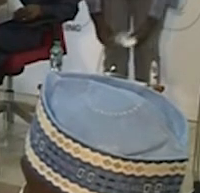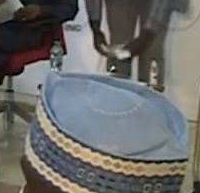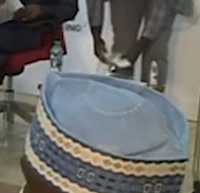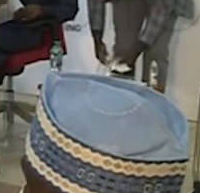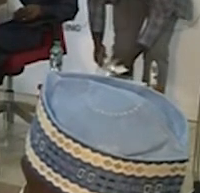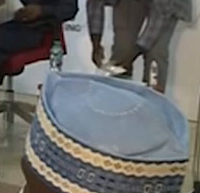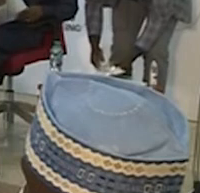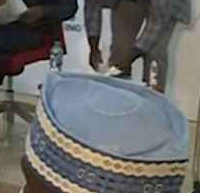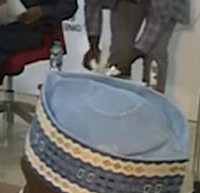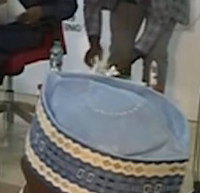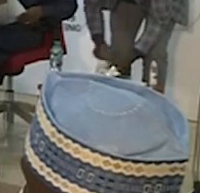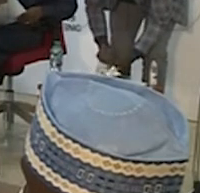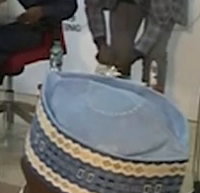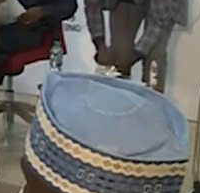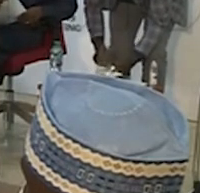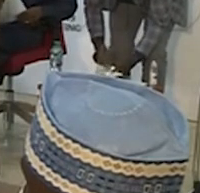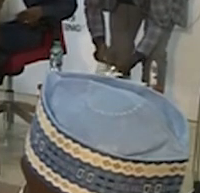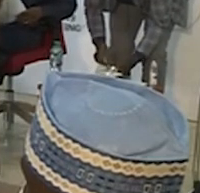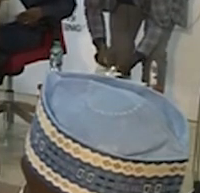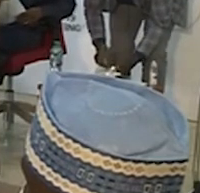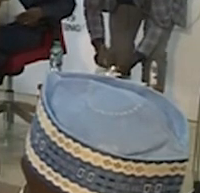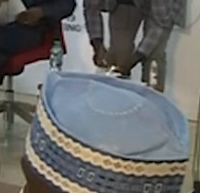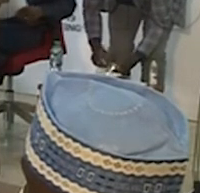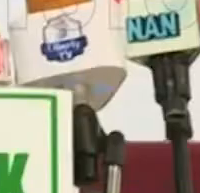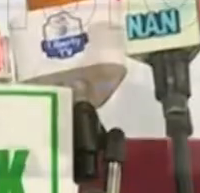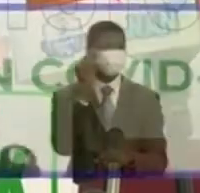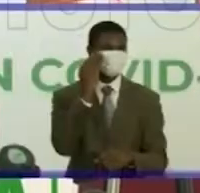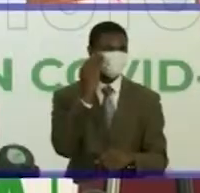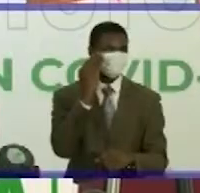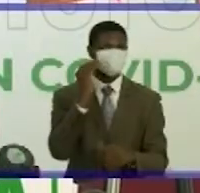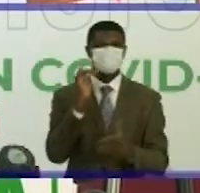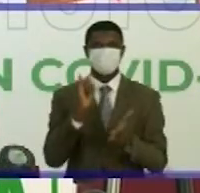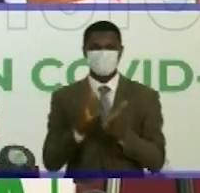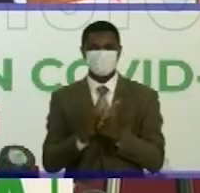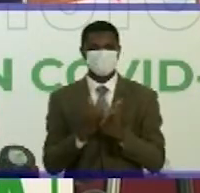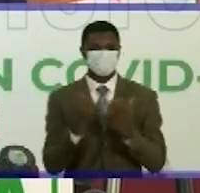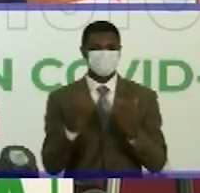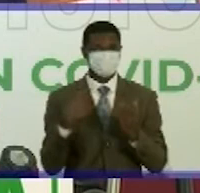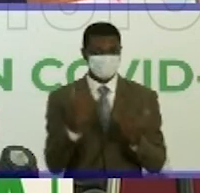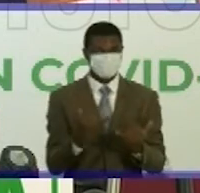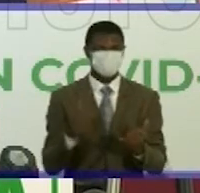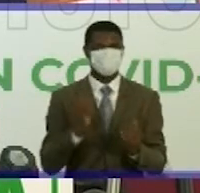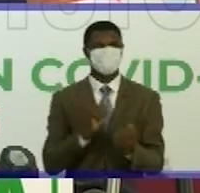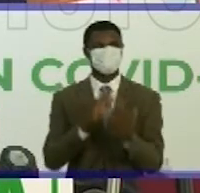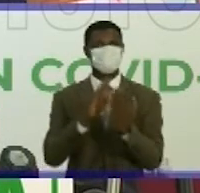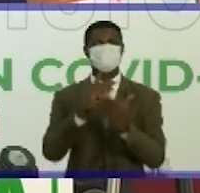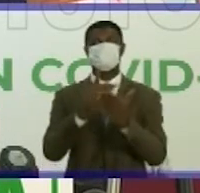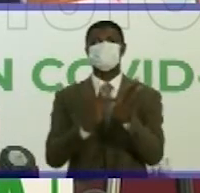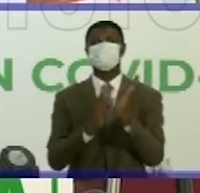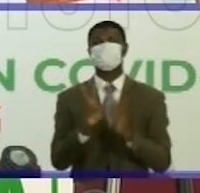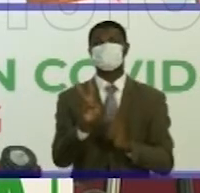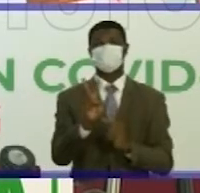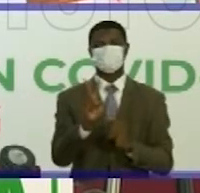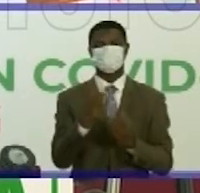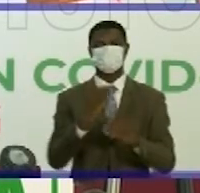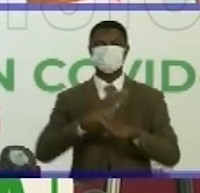good evening. So as you're aware, we are currently in phase two of the East lockdown, which